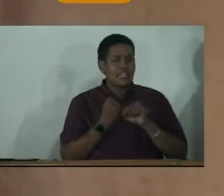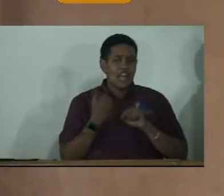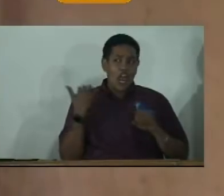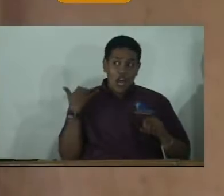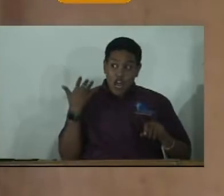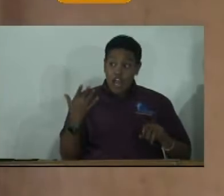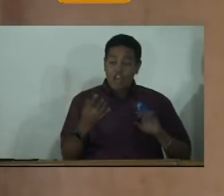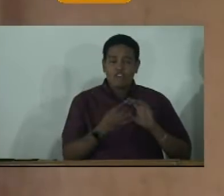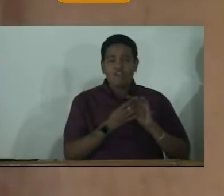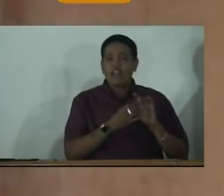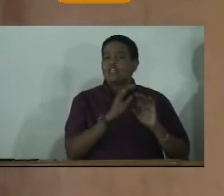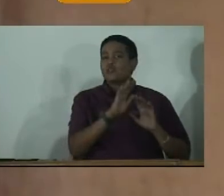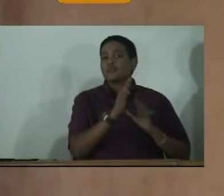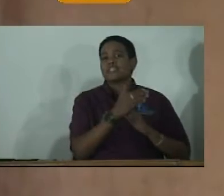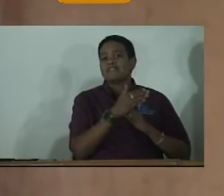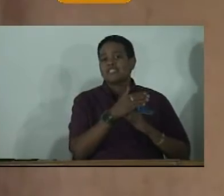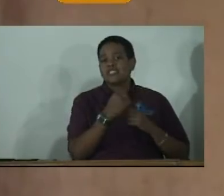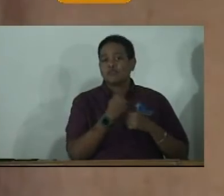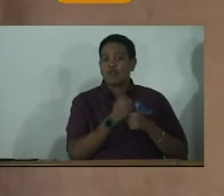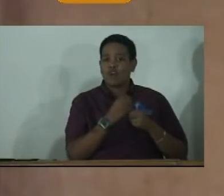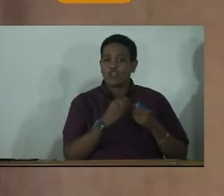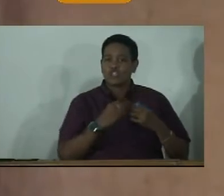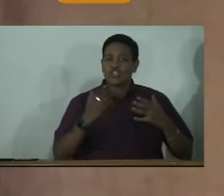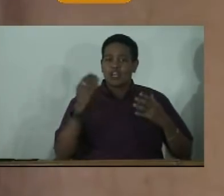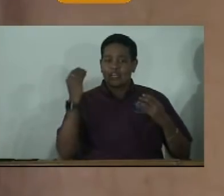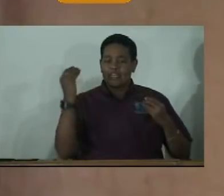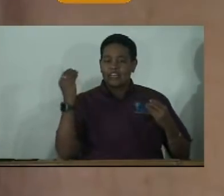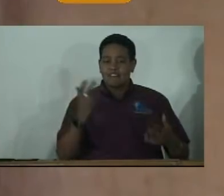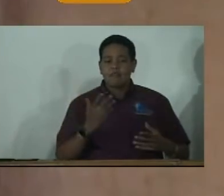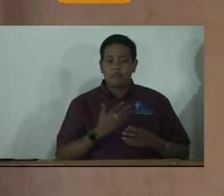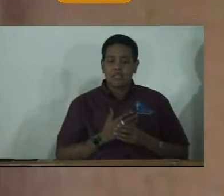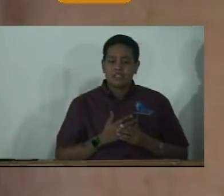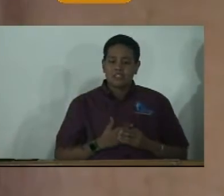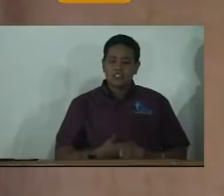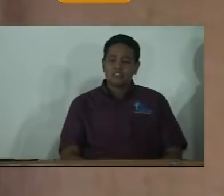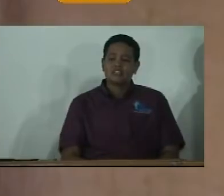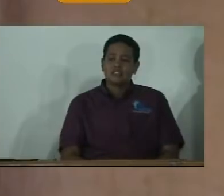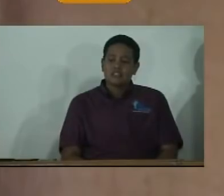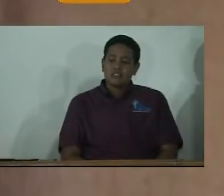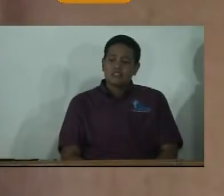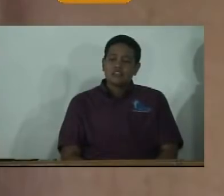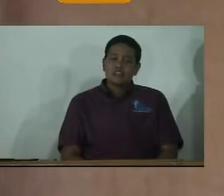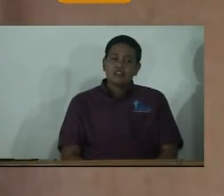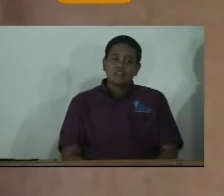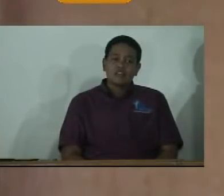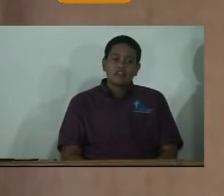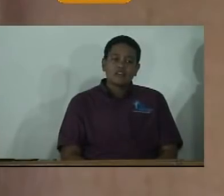on his, production information for each pond.